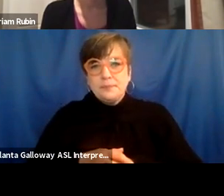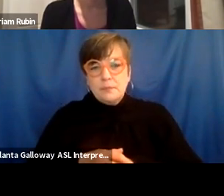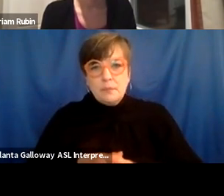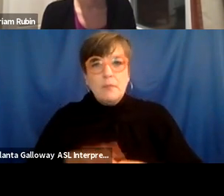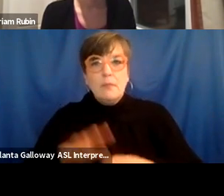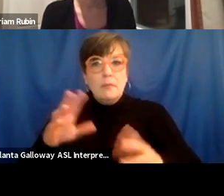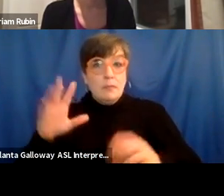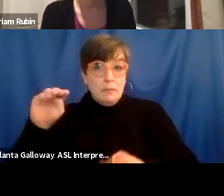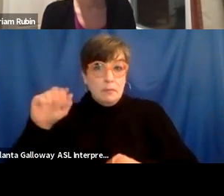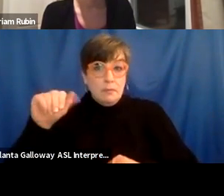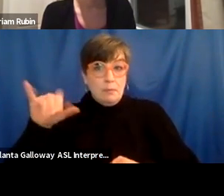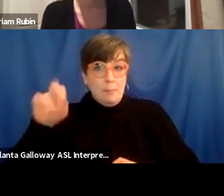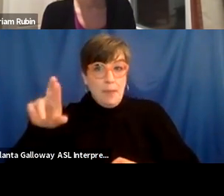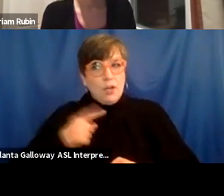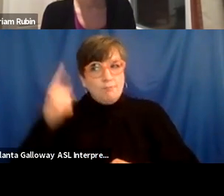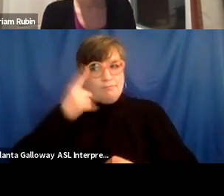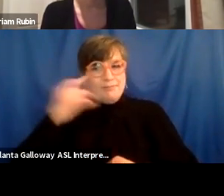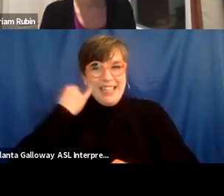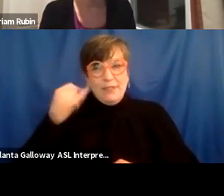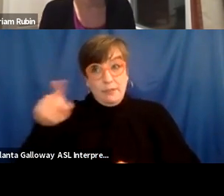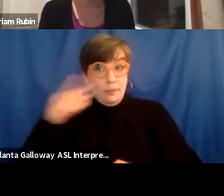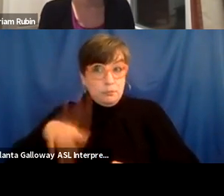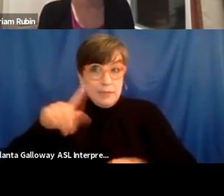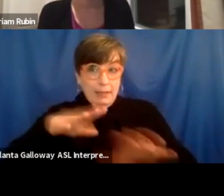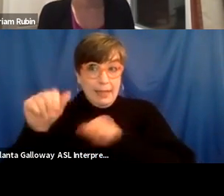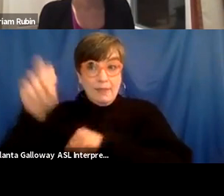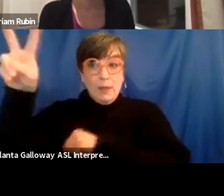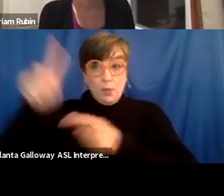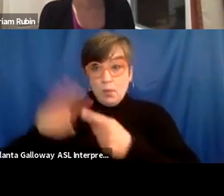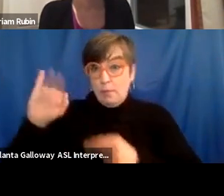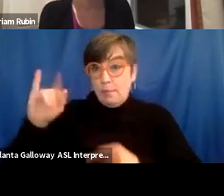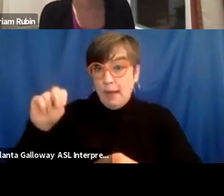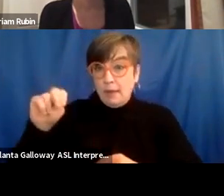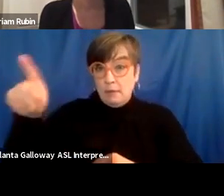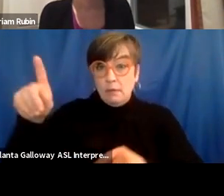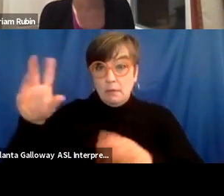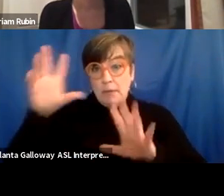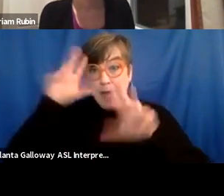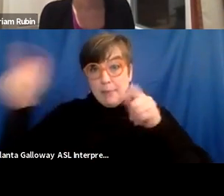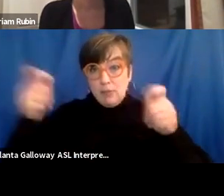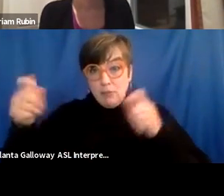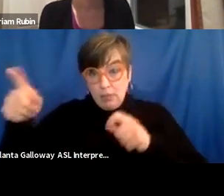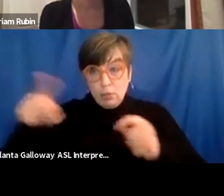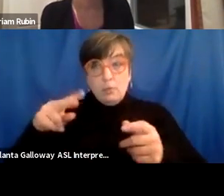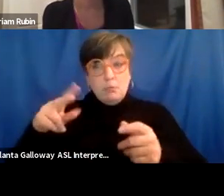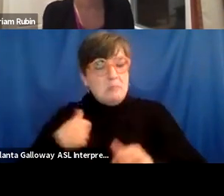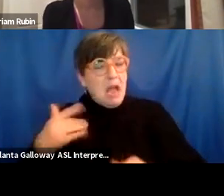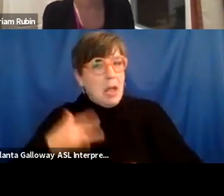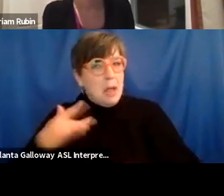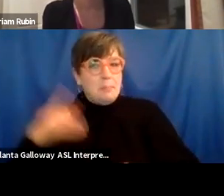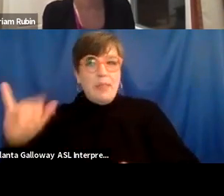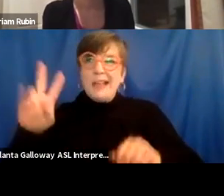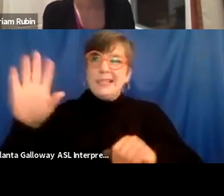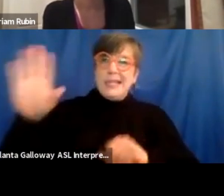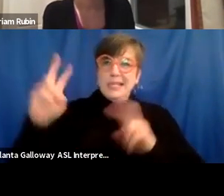of his lasting sort of parting legacy and parting gift to us as a district, is this three-year commitment. So some